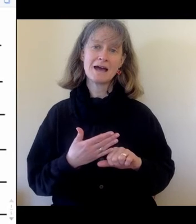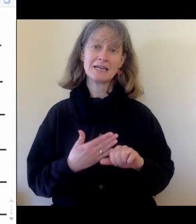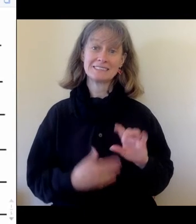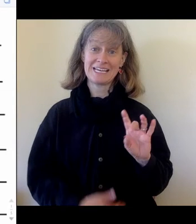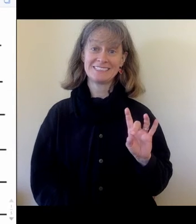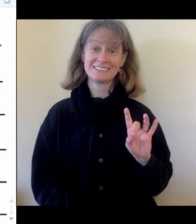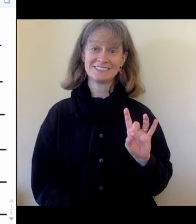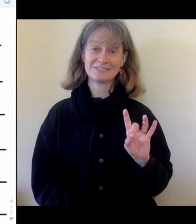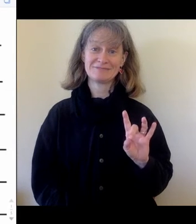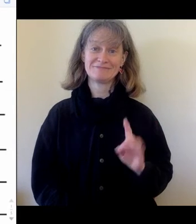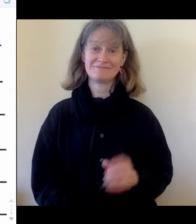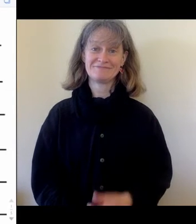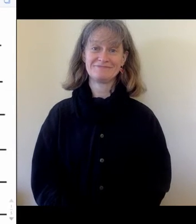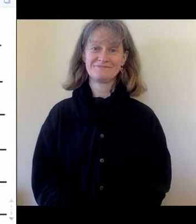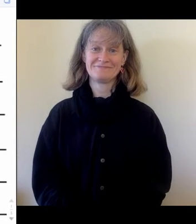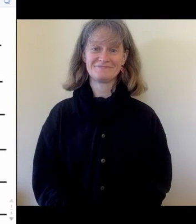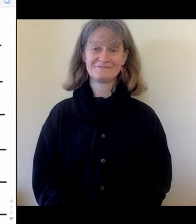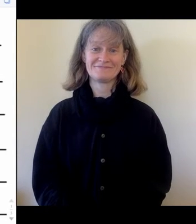8.